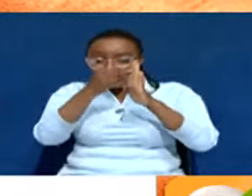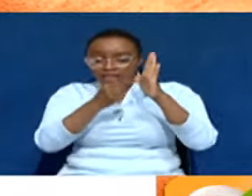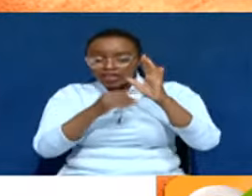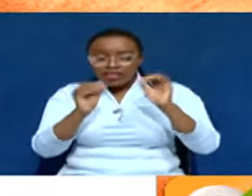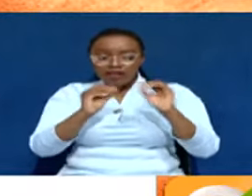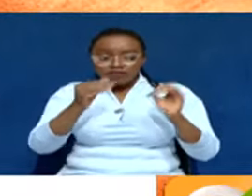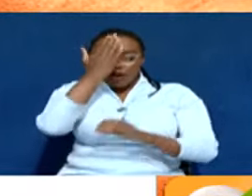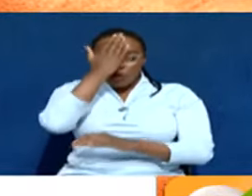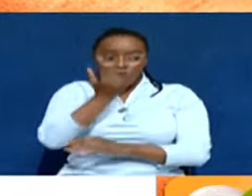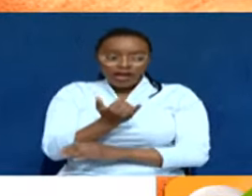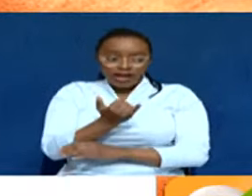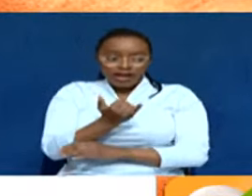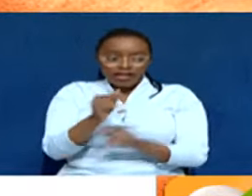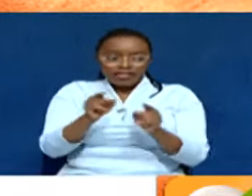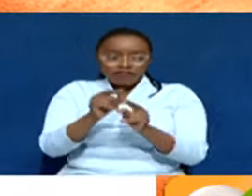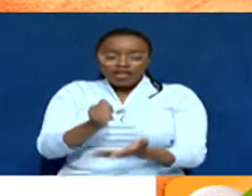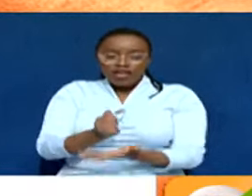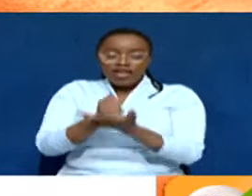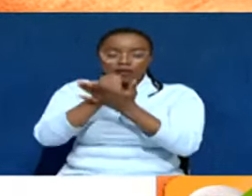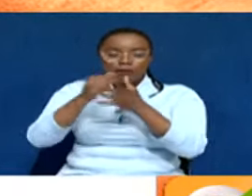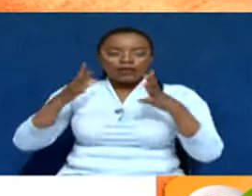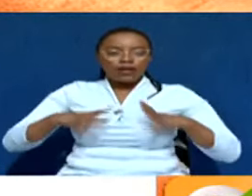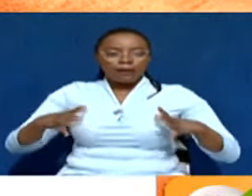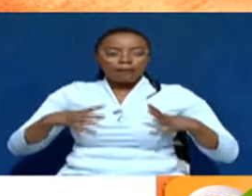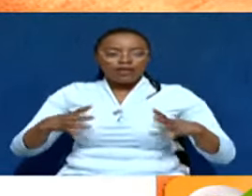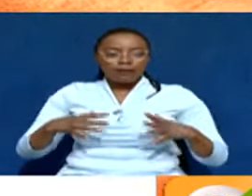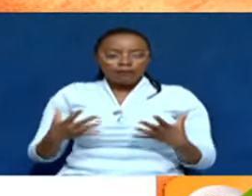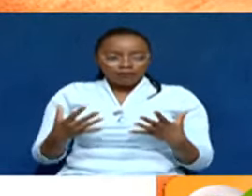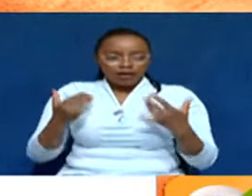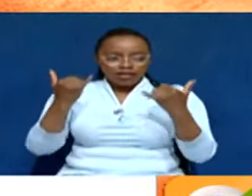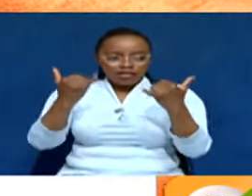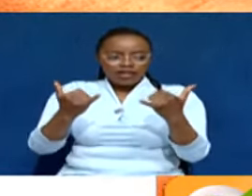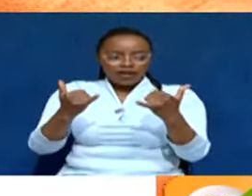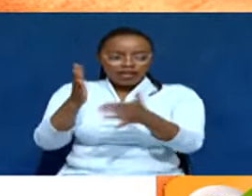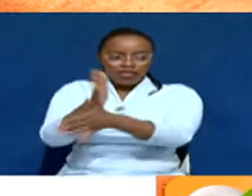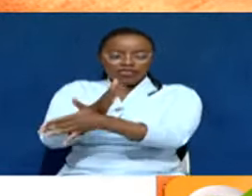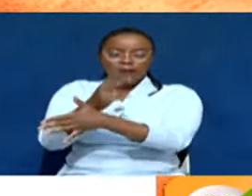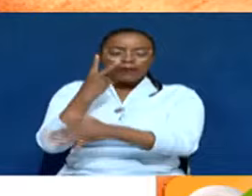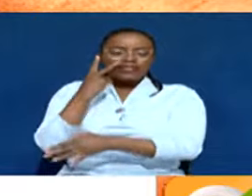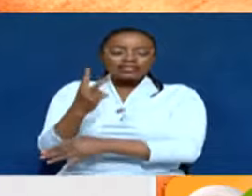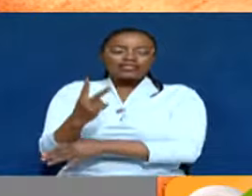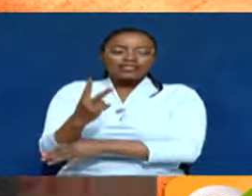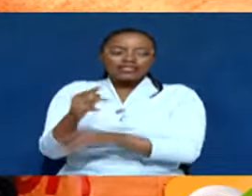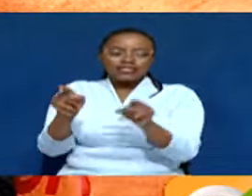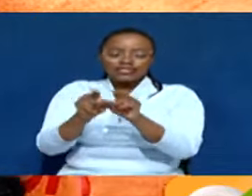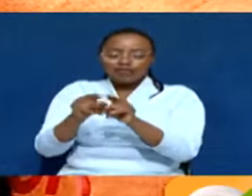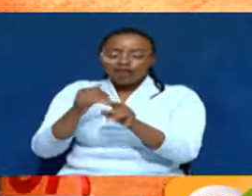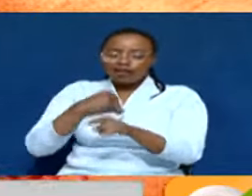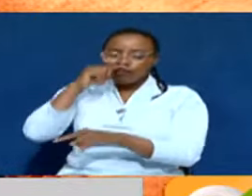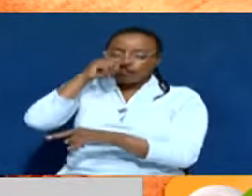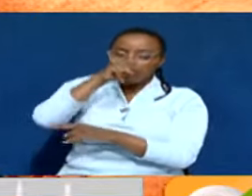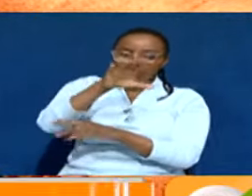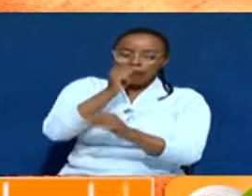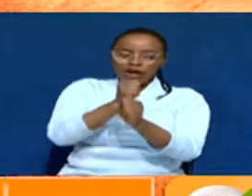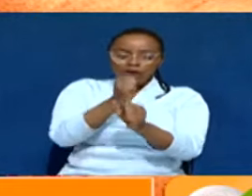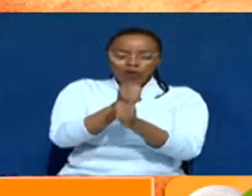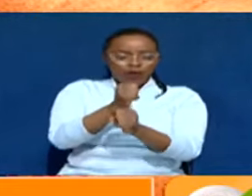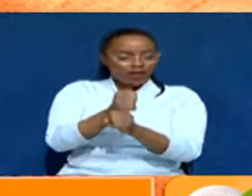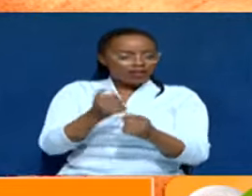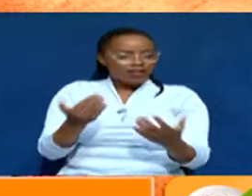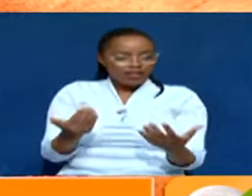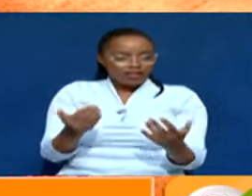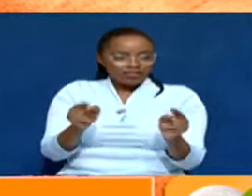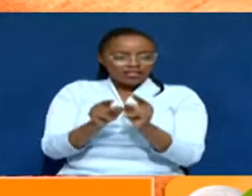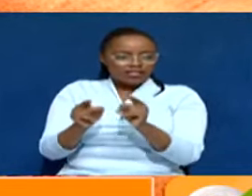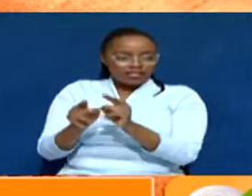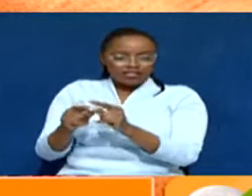Just because, you know, anasaidia watu. And now, embassy naona wanaingililia kazi yao.